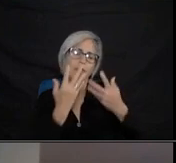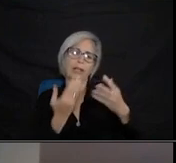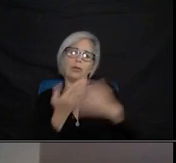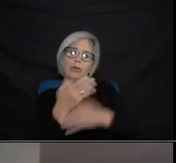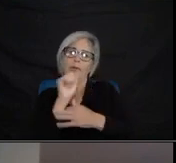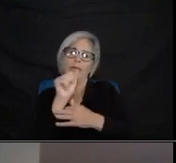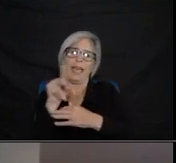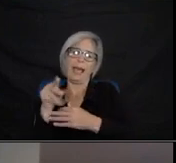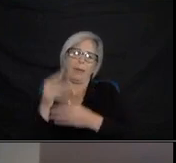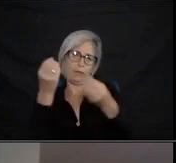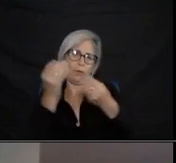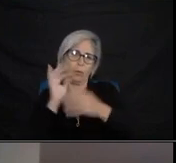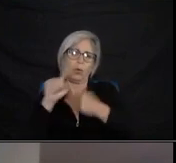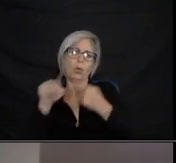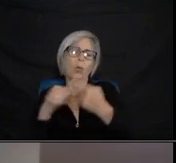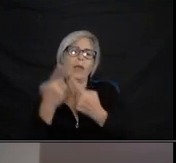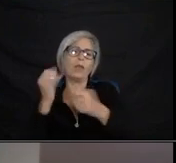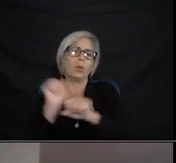as well. Next slide.